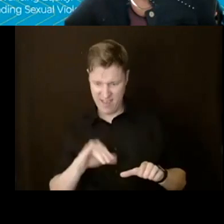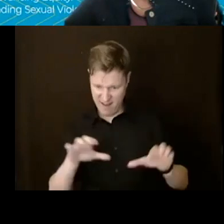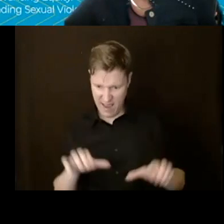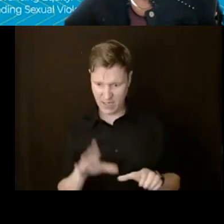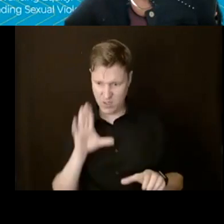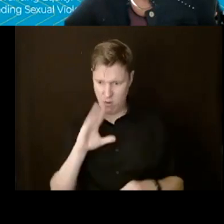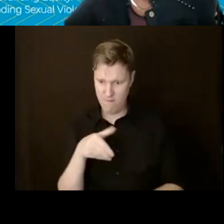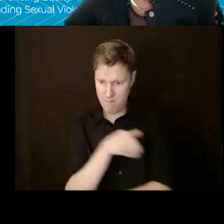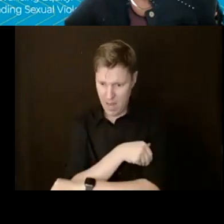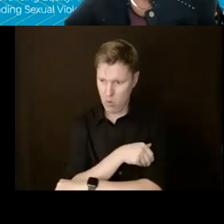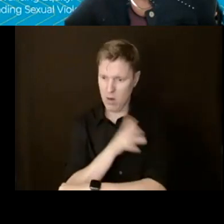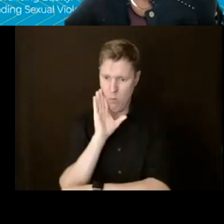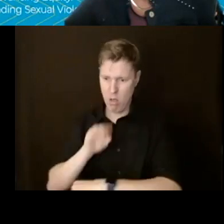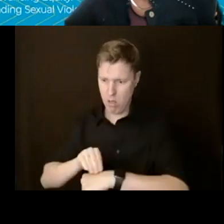just,